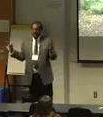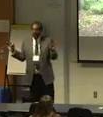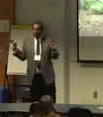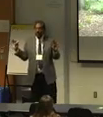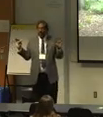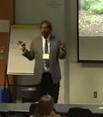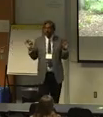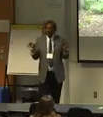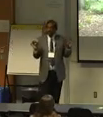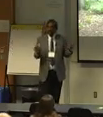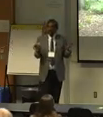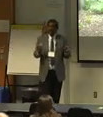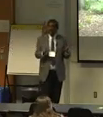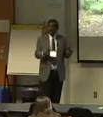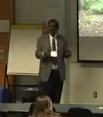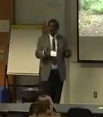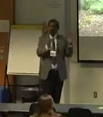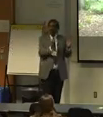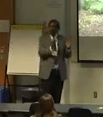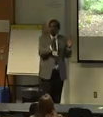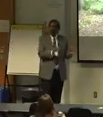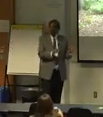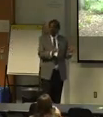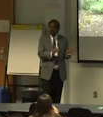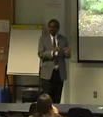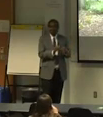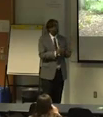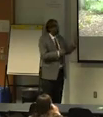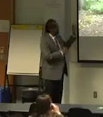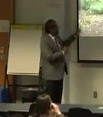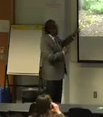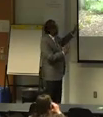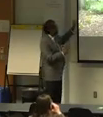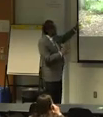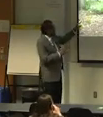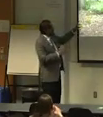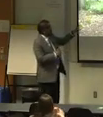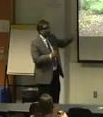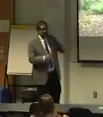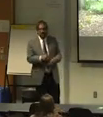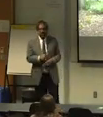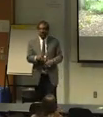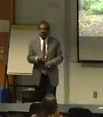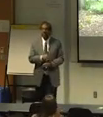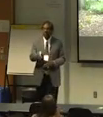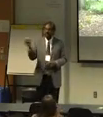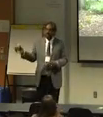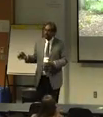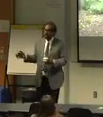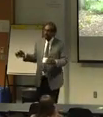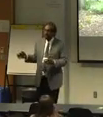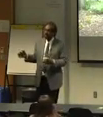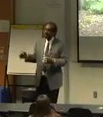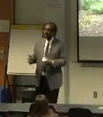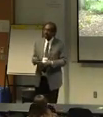thoughts around what are all the different things that we need to think about. Where are all the barriers? Someone with a vision impairment might need something to help them independently